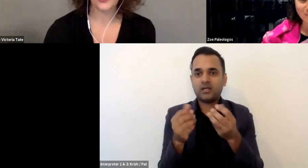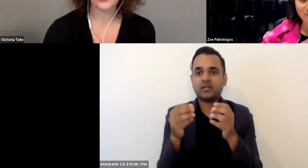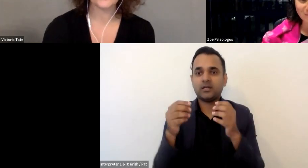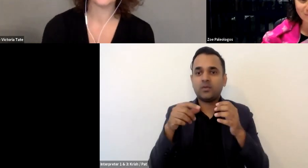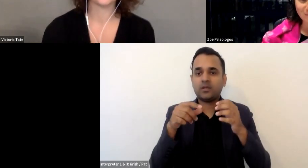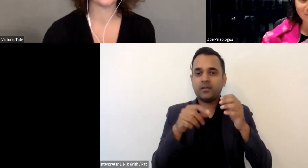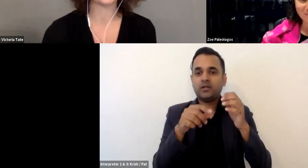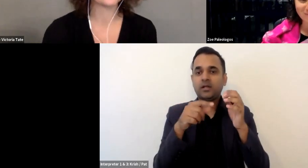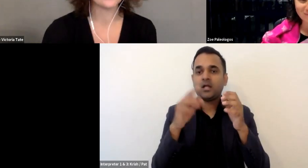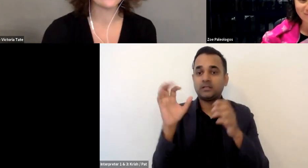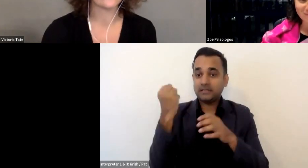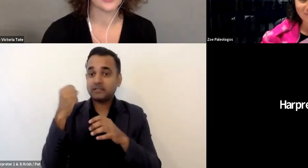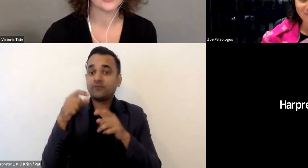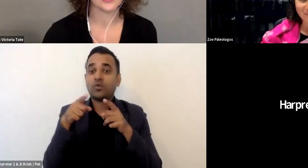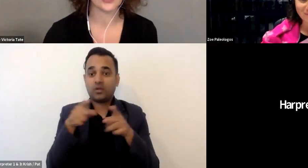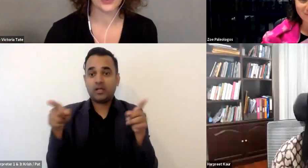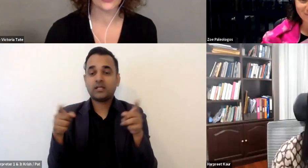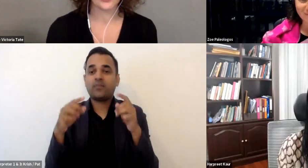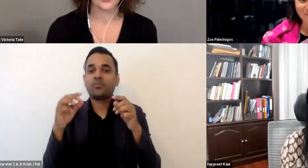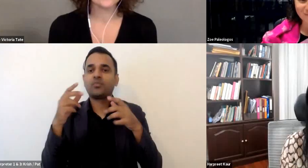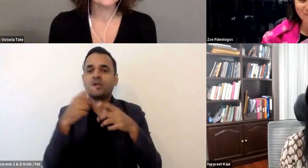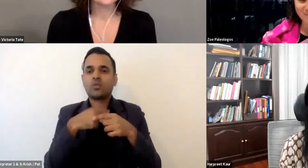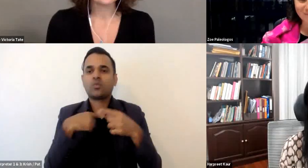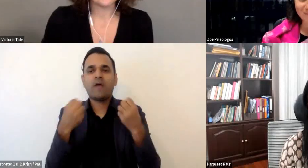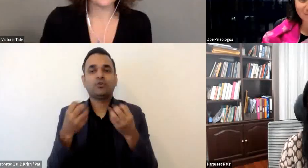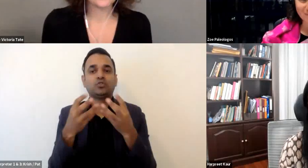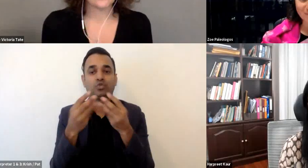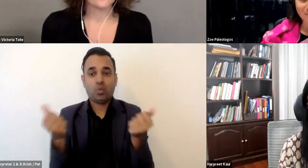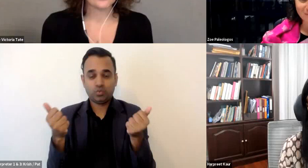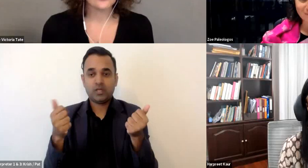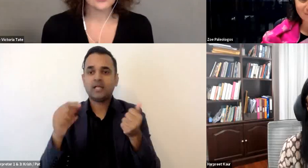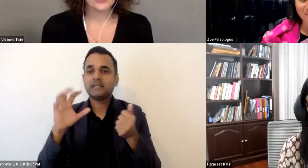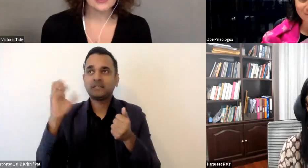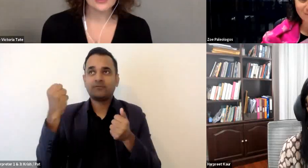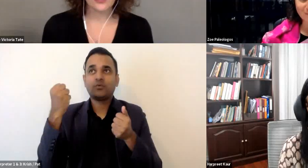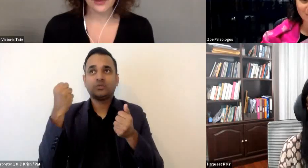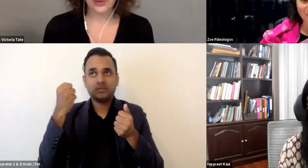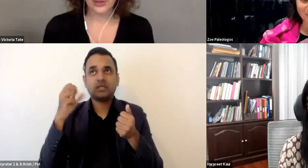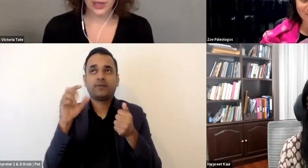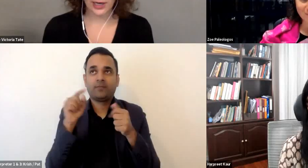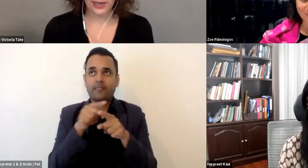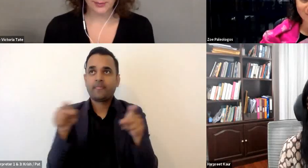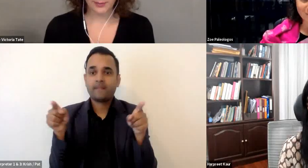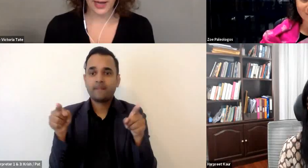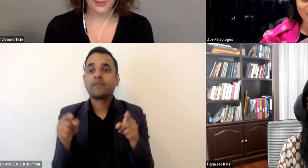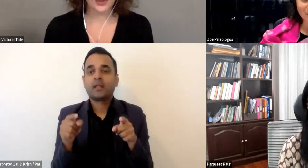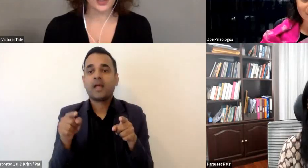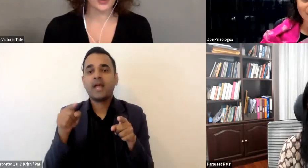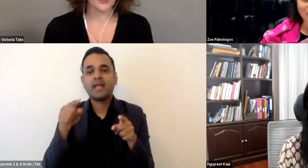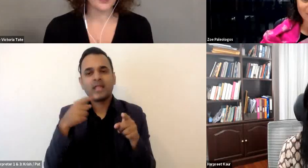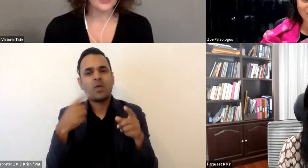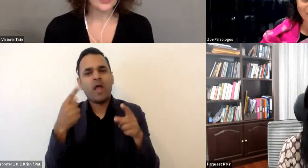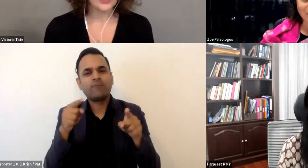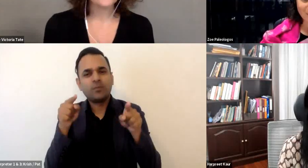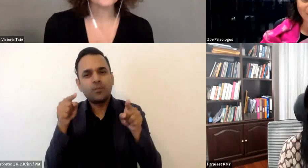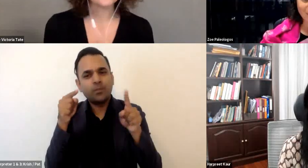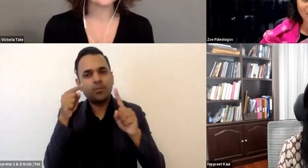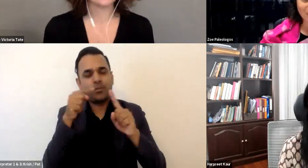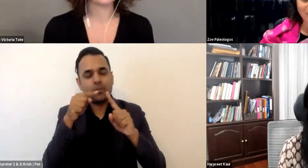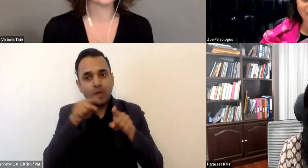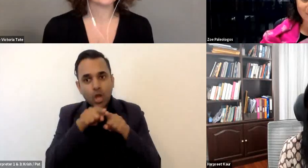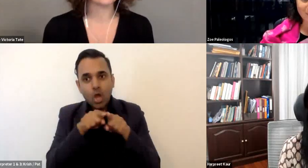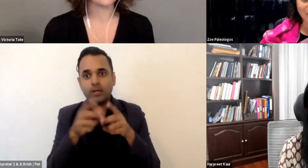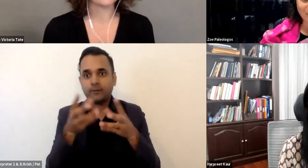a point for learning from that as well, right? So I would love to hear if you could share perhaps one